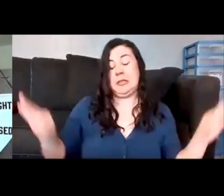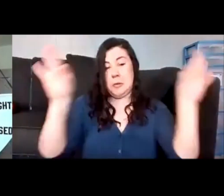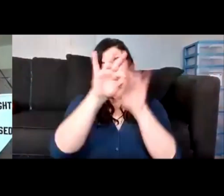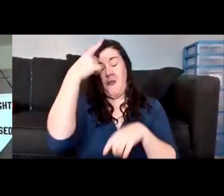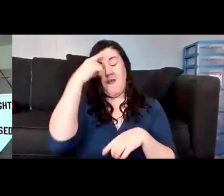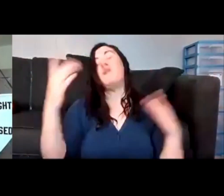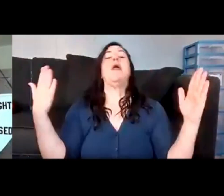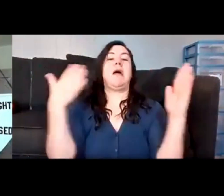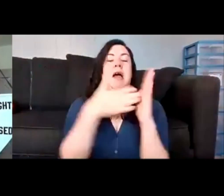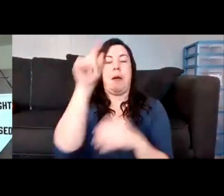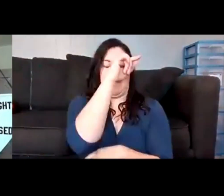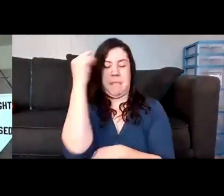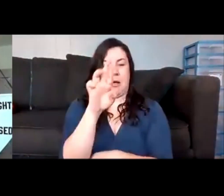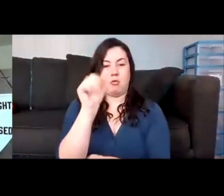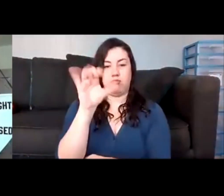culture of collective care.